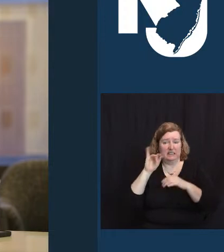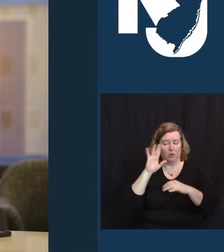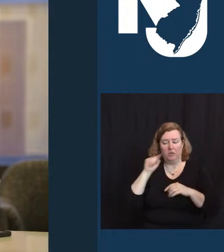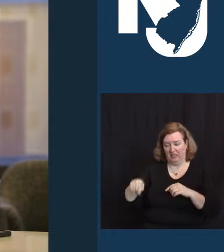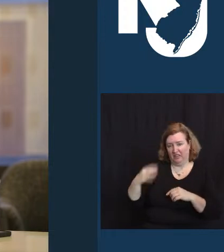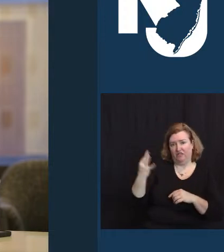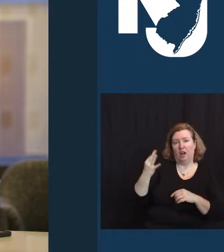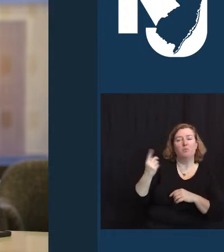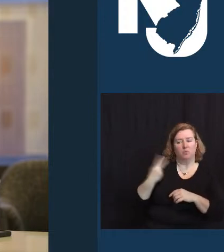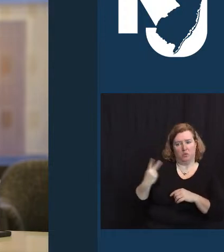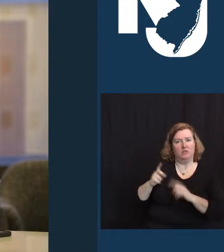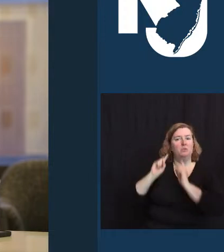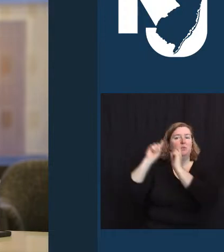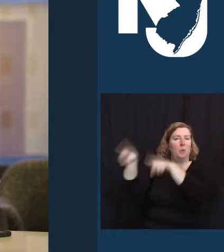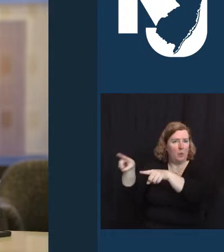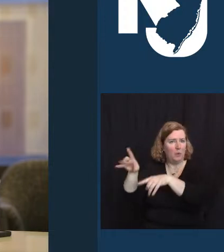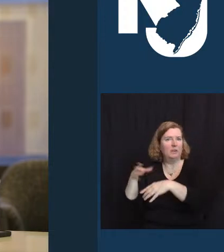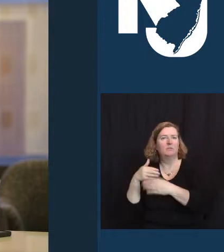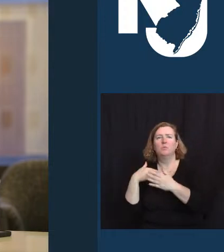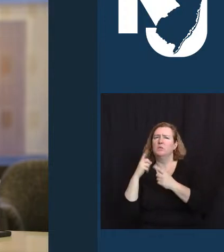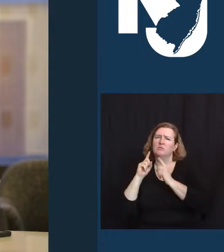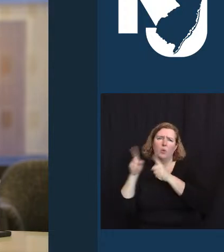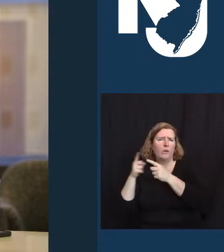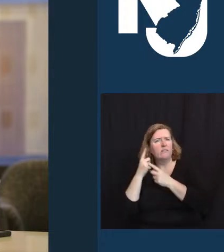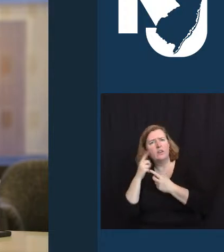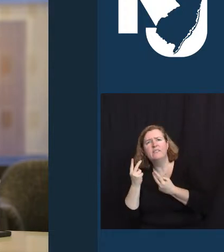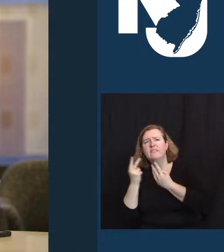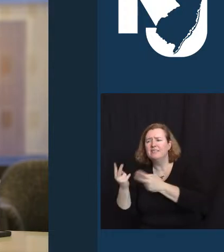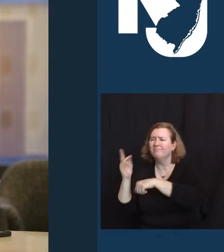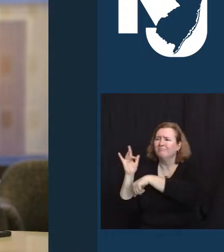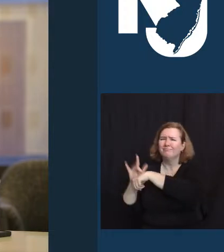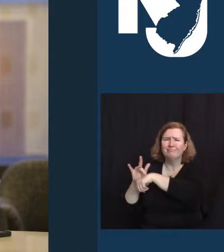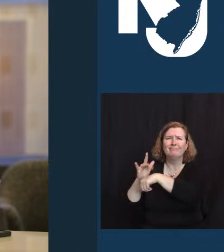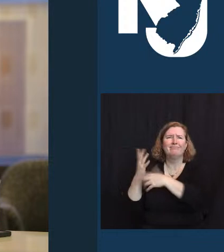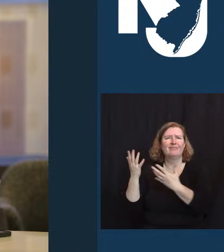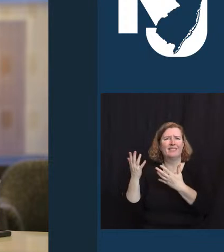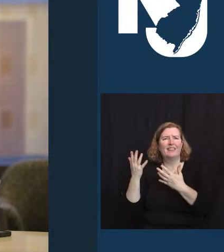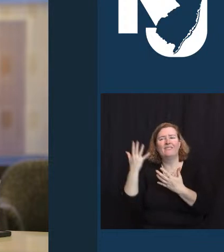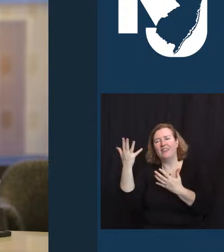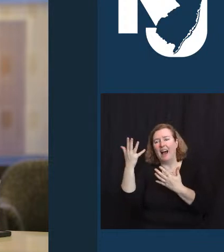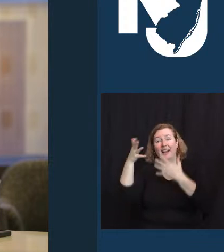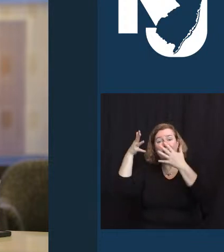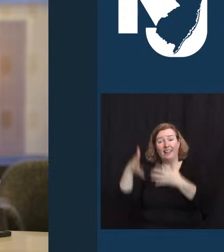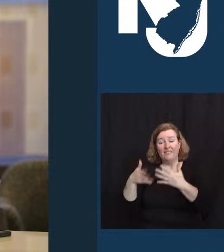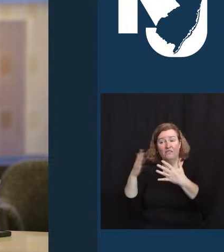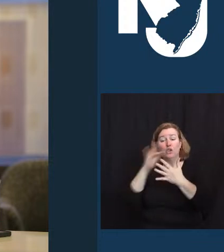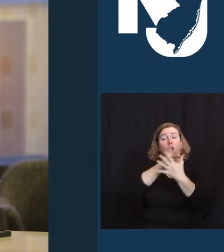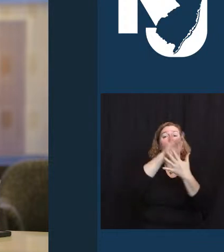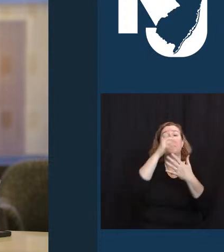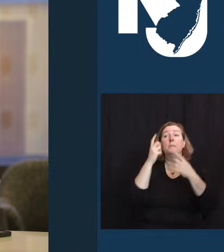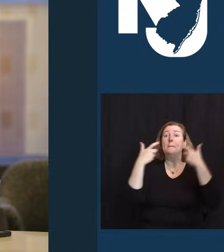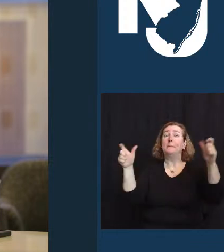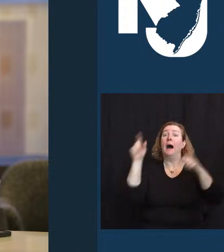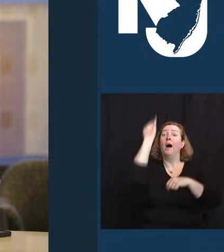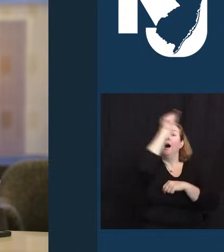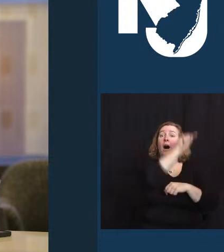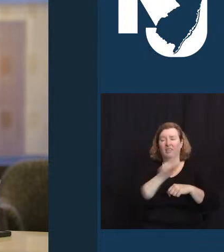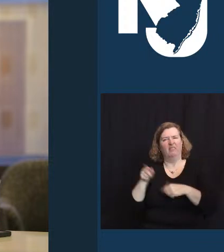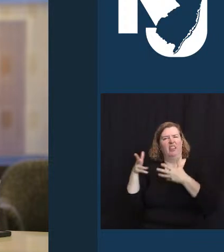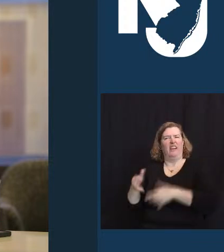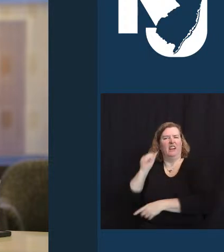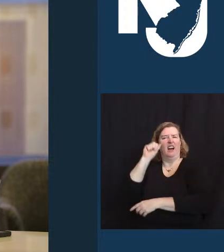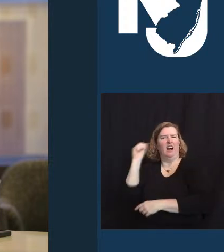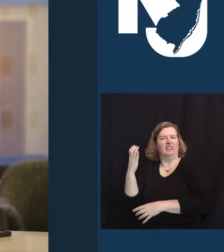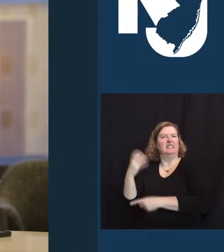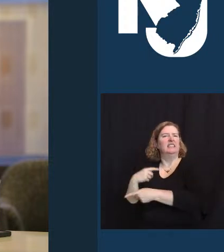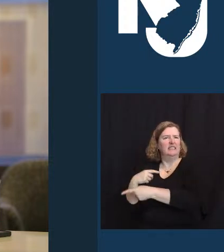on being there to complete our circuit of visiting all 6 vaccination mega sites, and we thought it would be a perfect opportunity to showcase